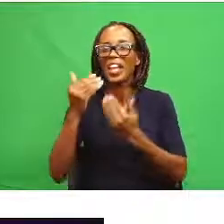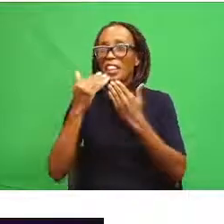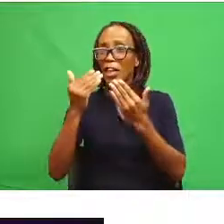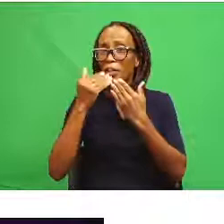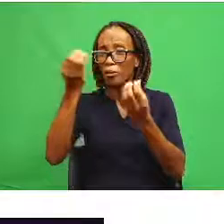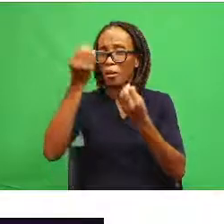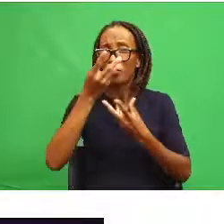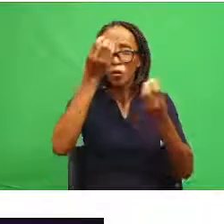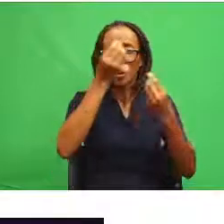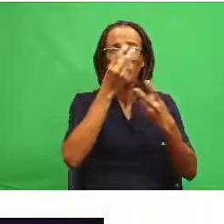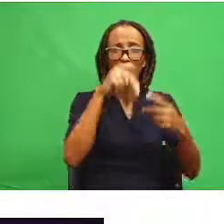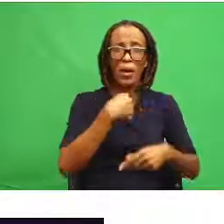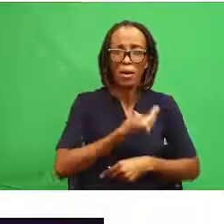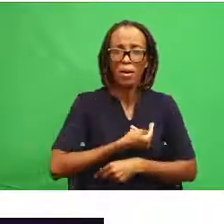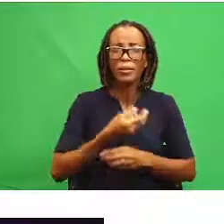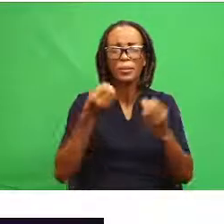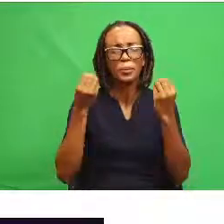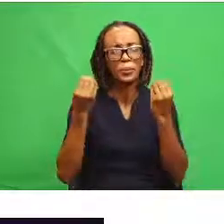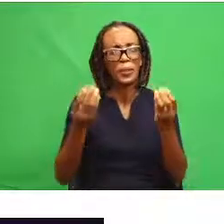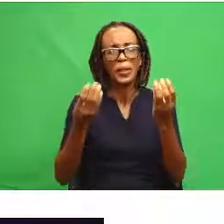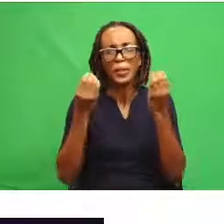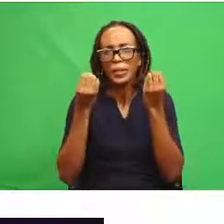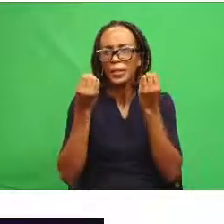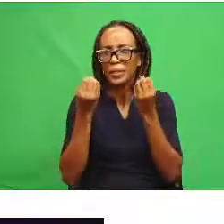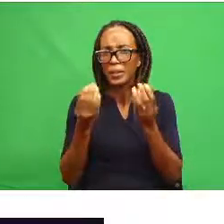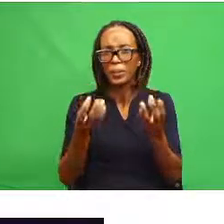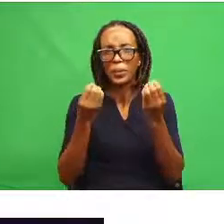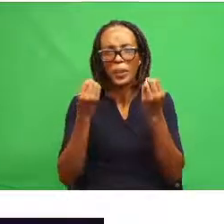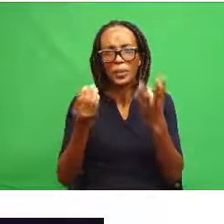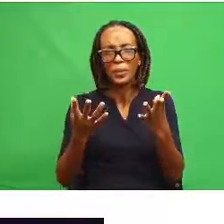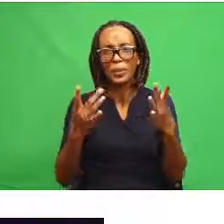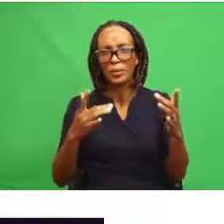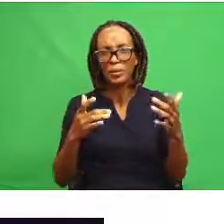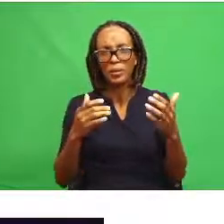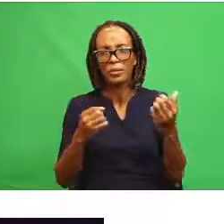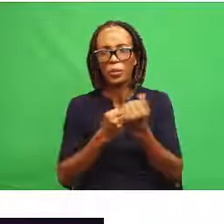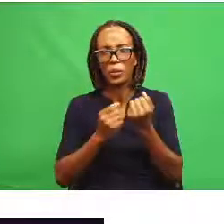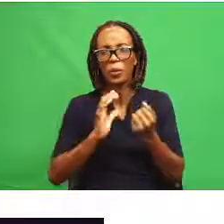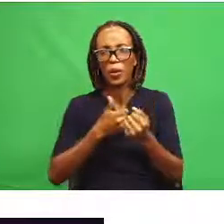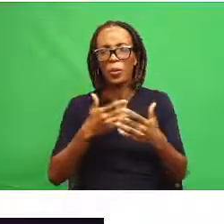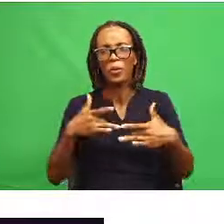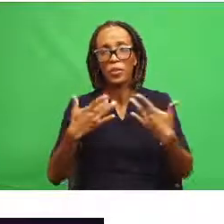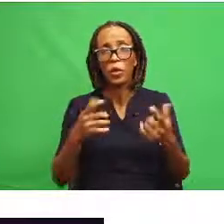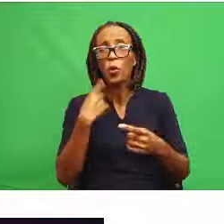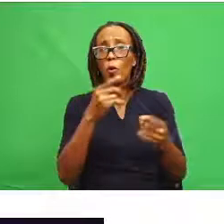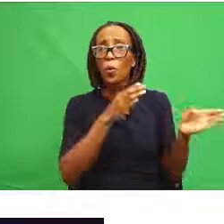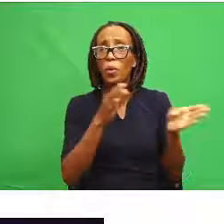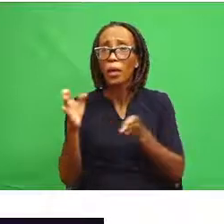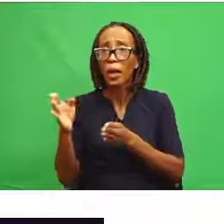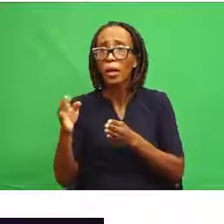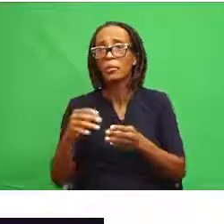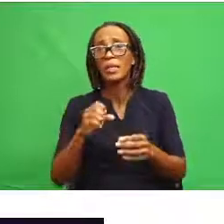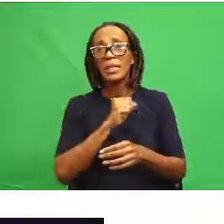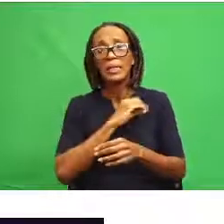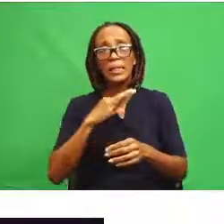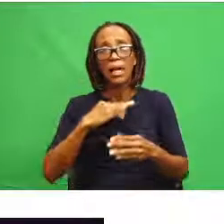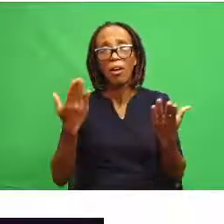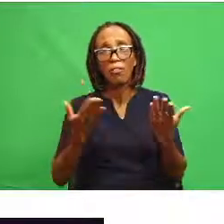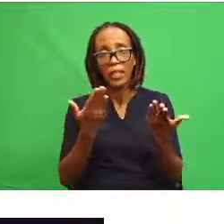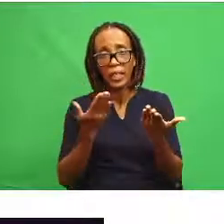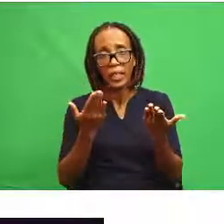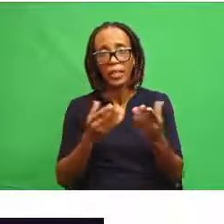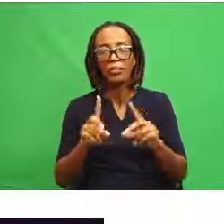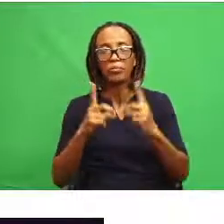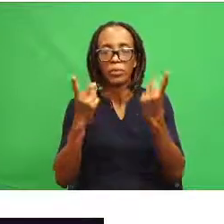being part of this initiative. The planning of this event is due to the hard work of staff members of the Division